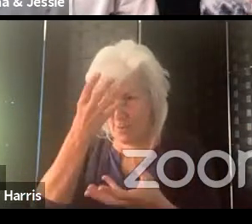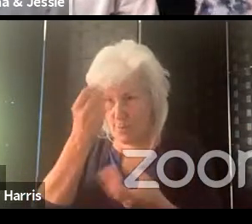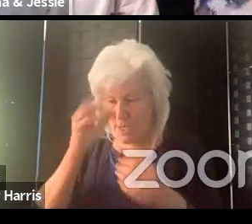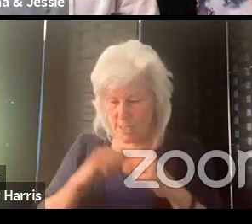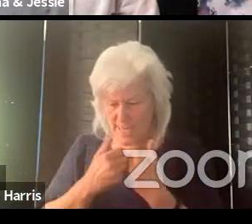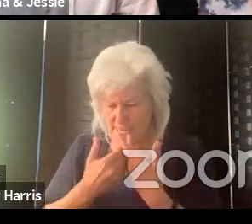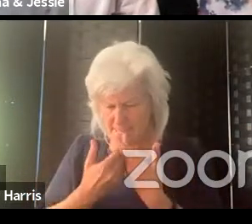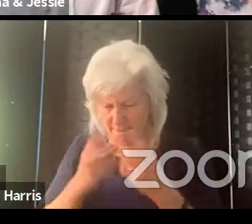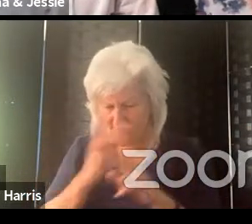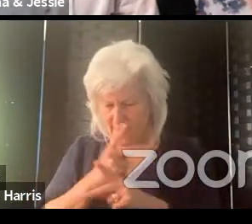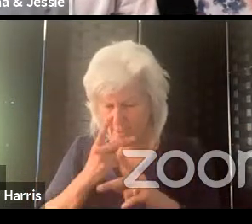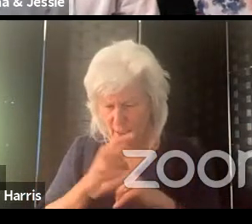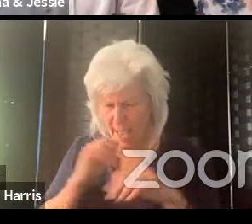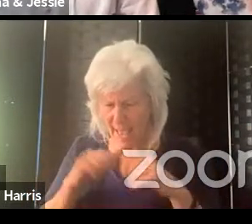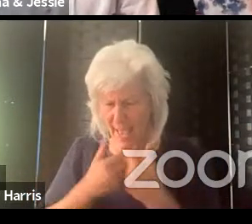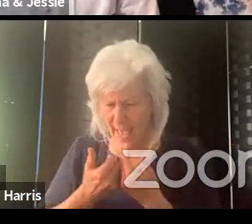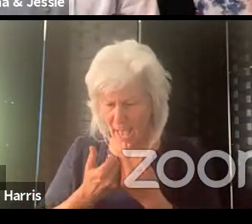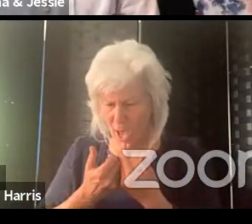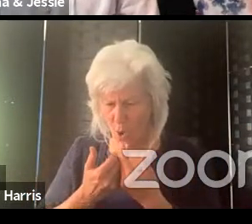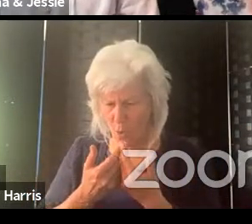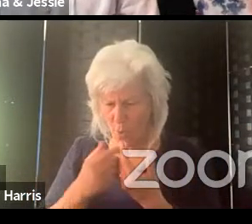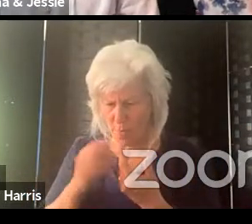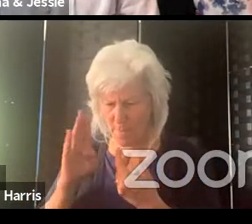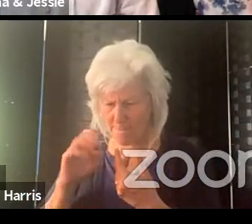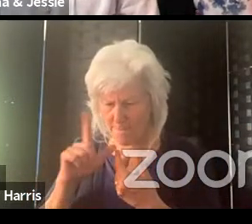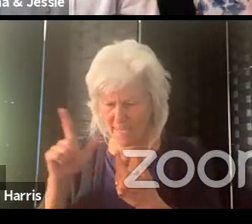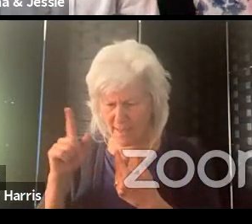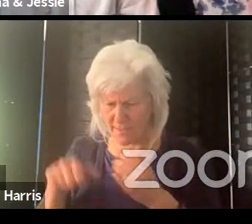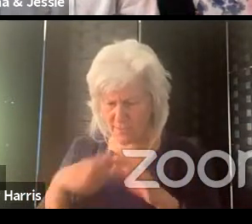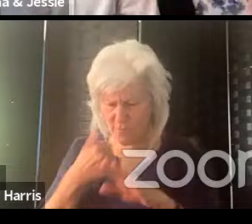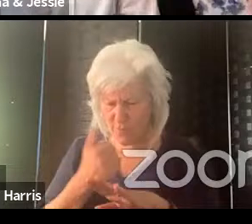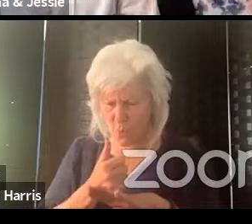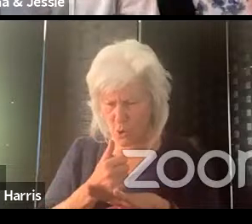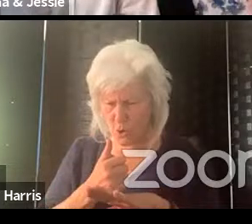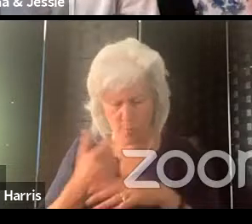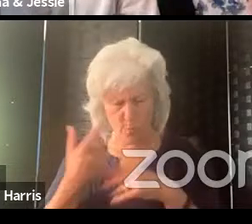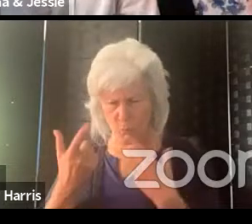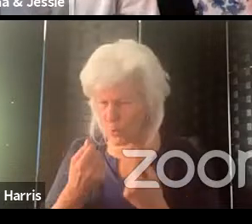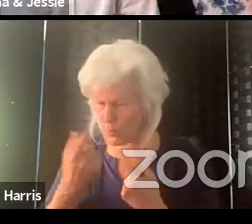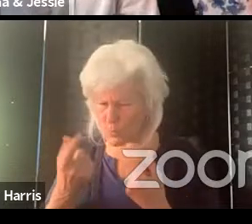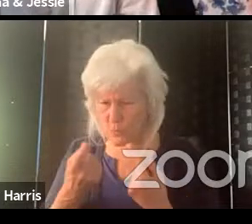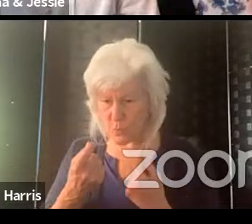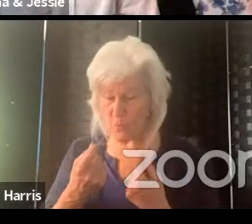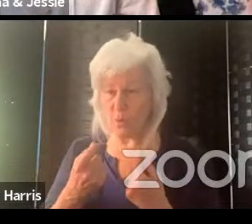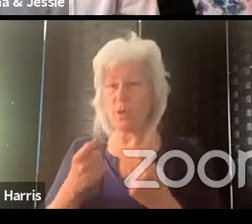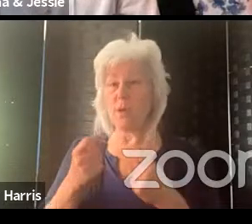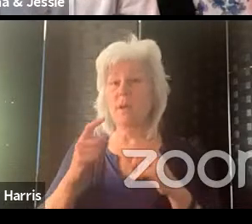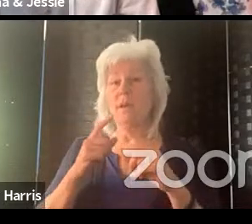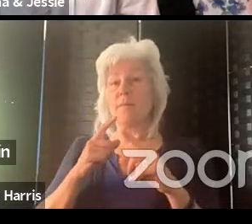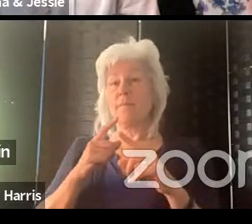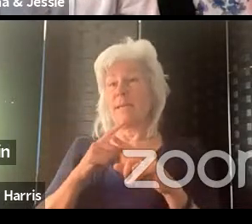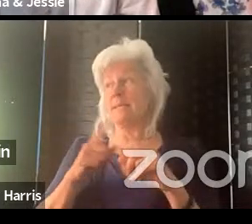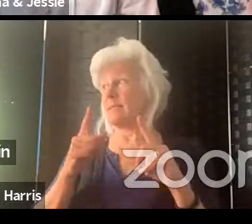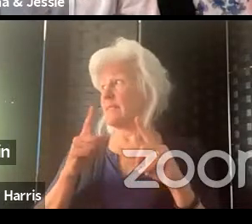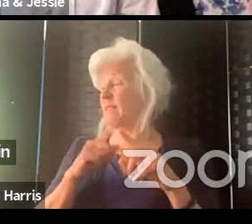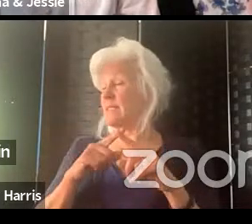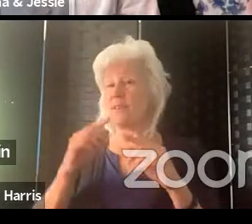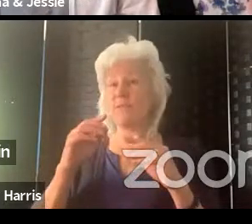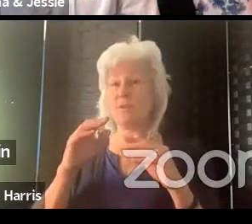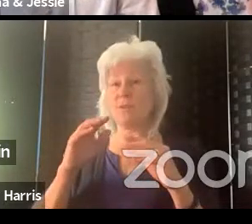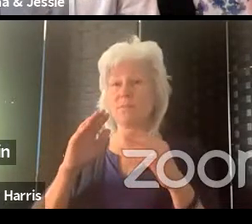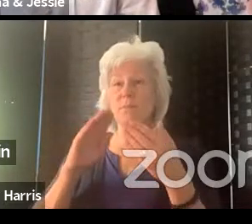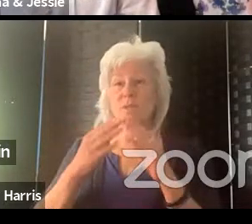formed. What are the ins and outs in various communities? This may not be common knowledge. And